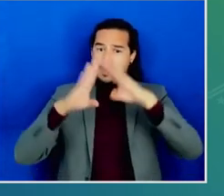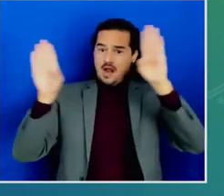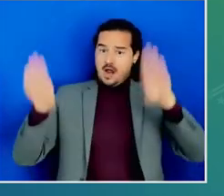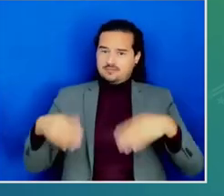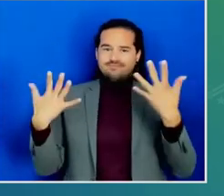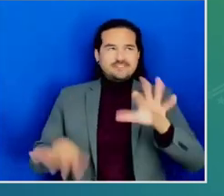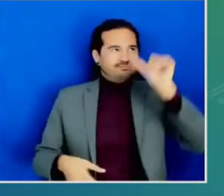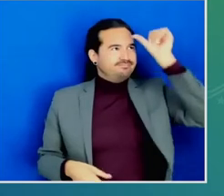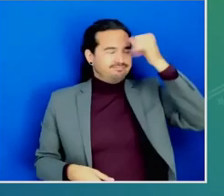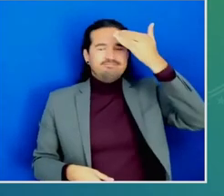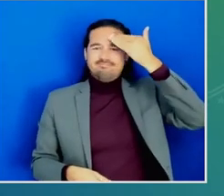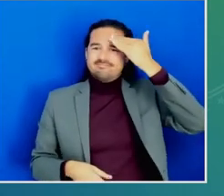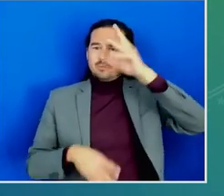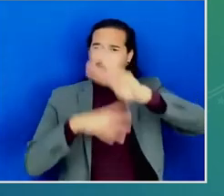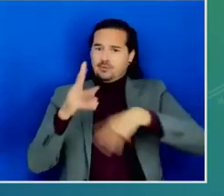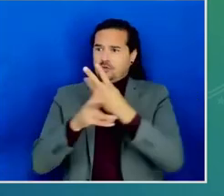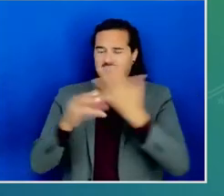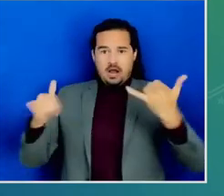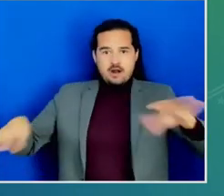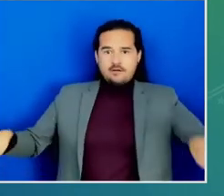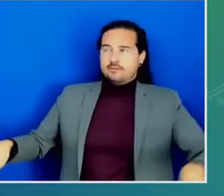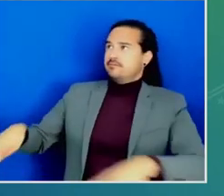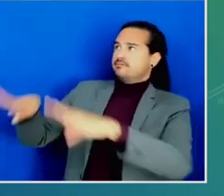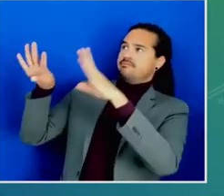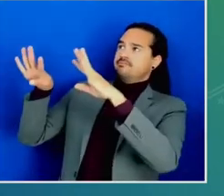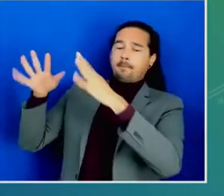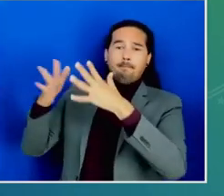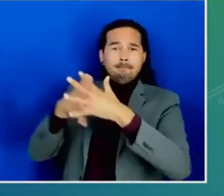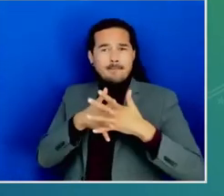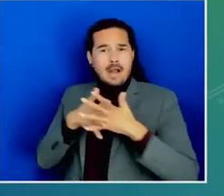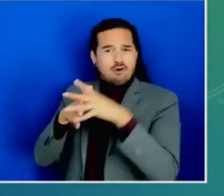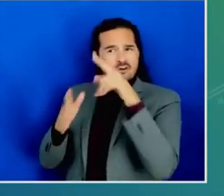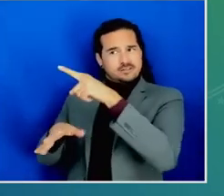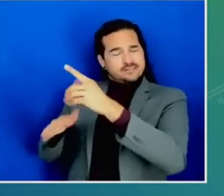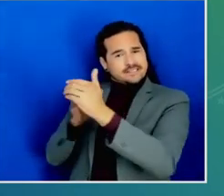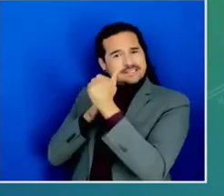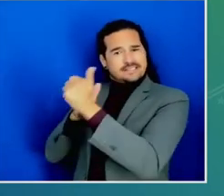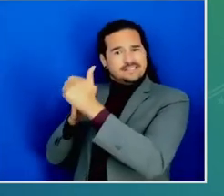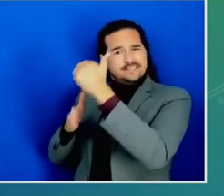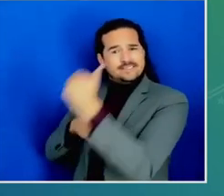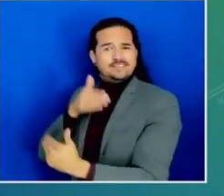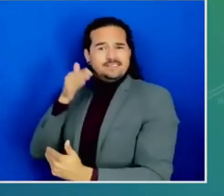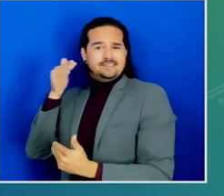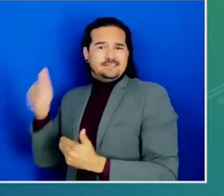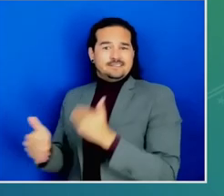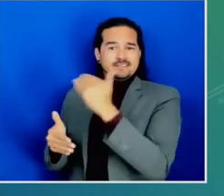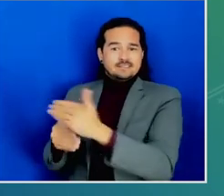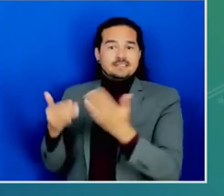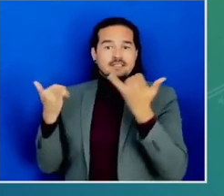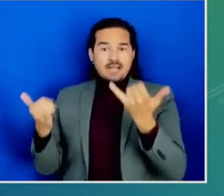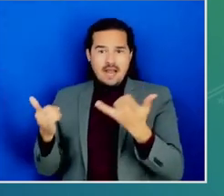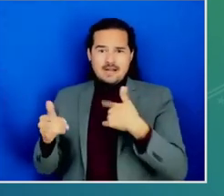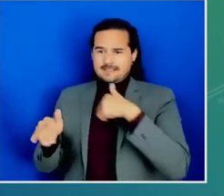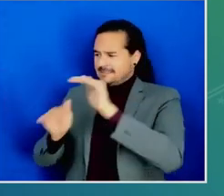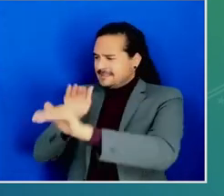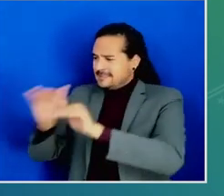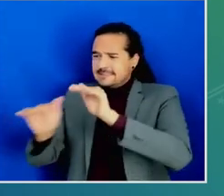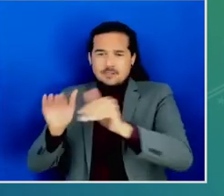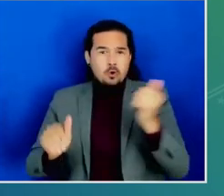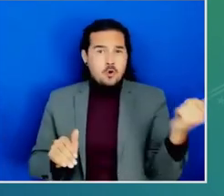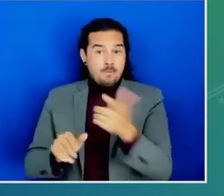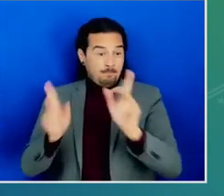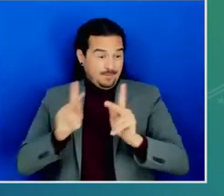lead. I say to each one of you, thank you for answering the call. And thank you to your families. We